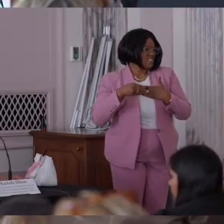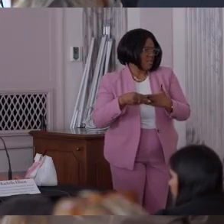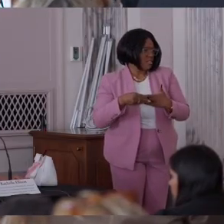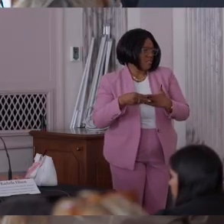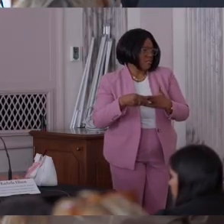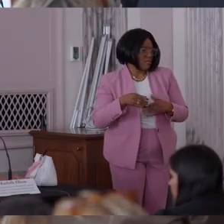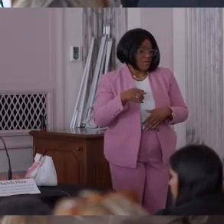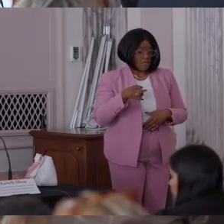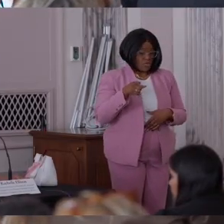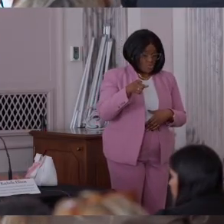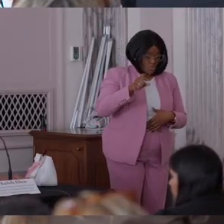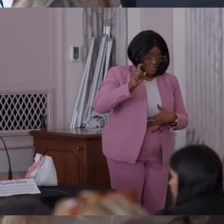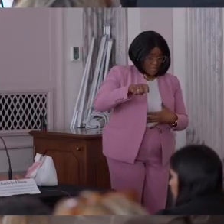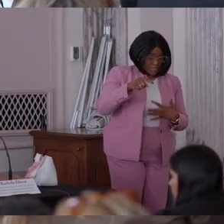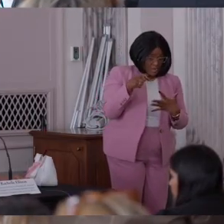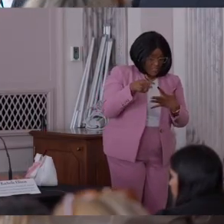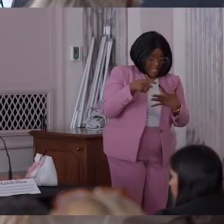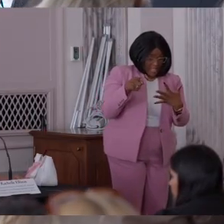person